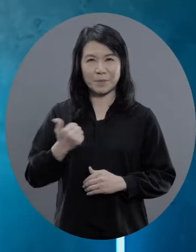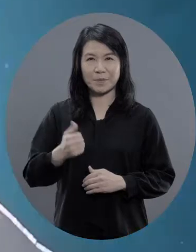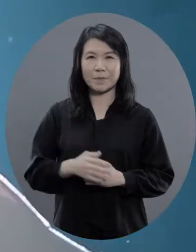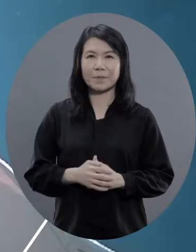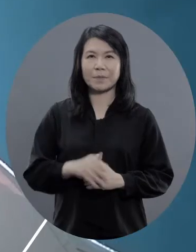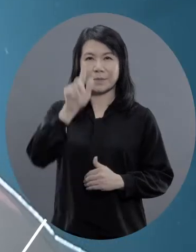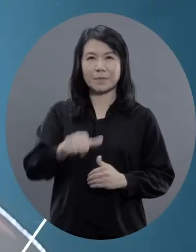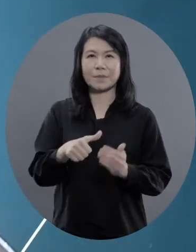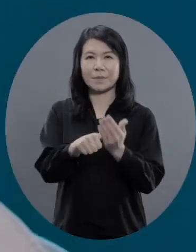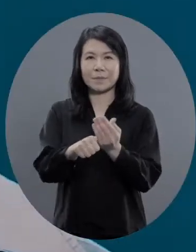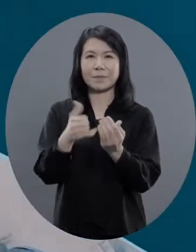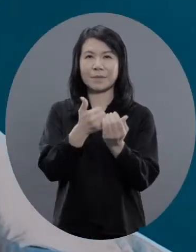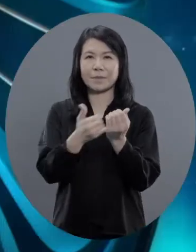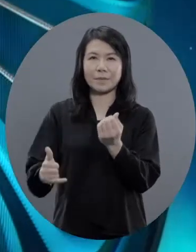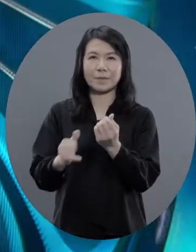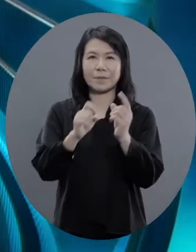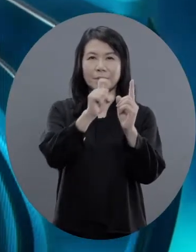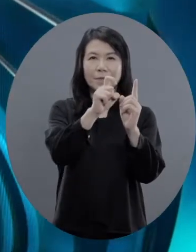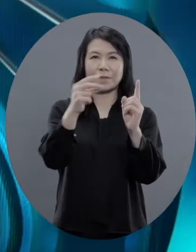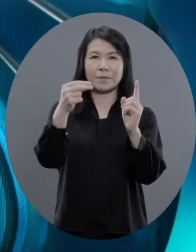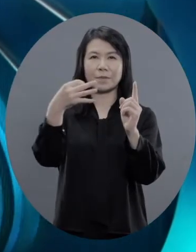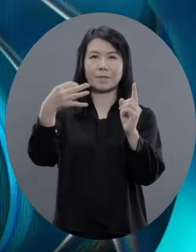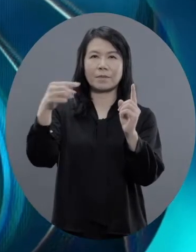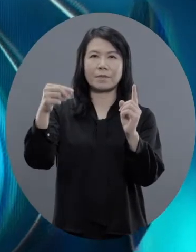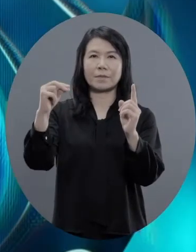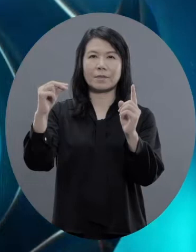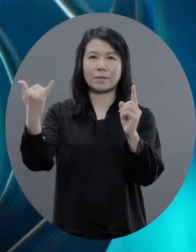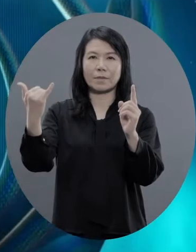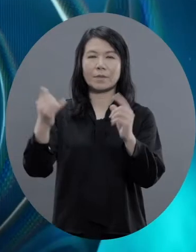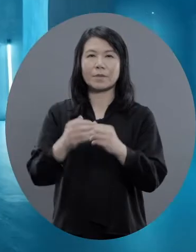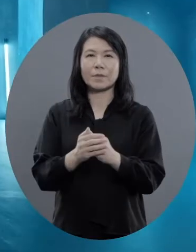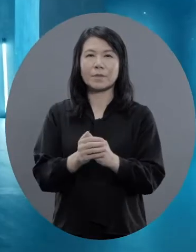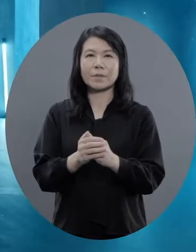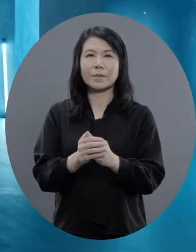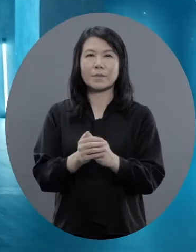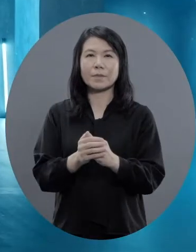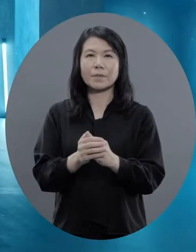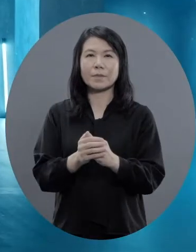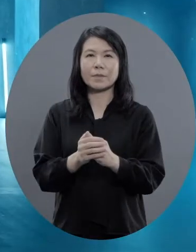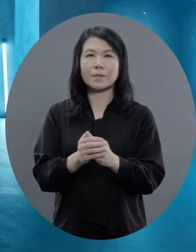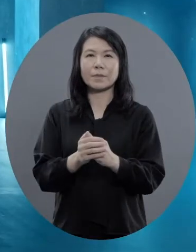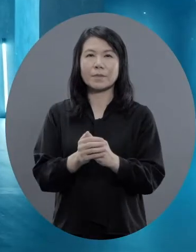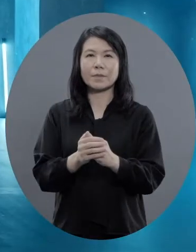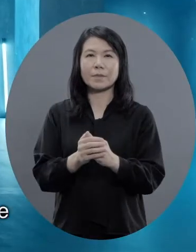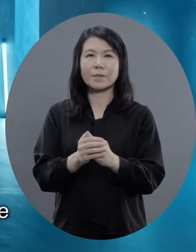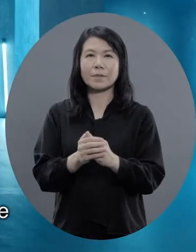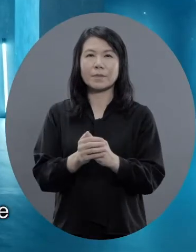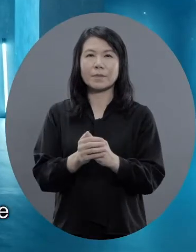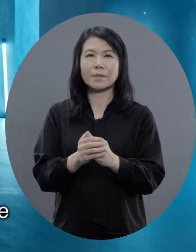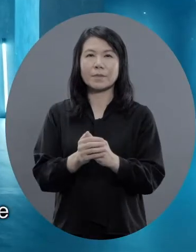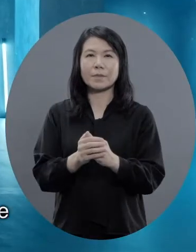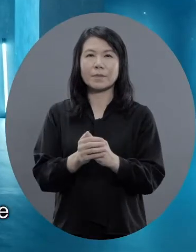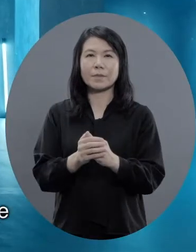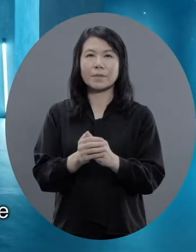says, "If you hold the old form of smart ID card and were born in 1973 to 1976. The scene shows Julian Cheung looking at the